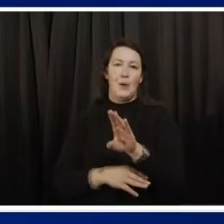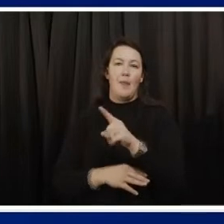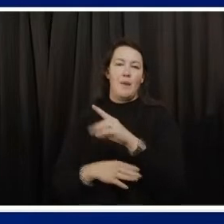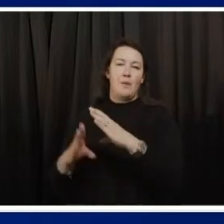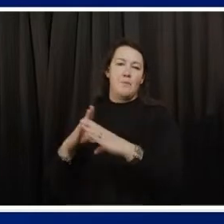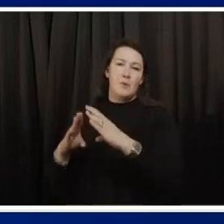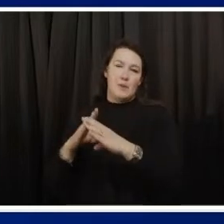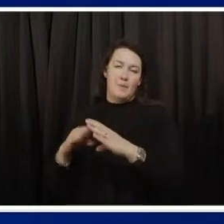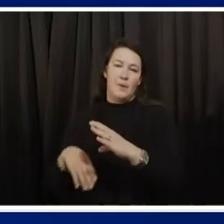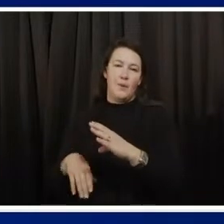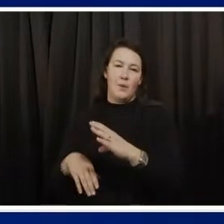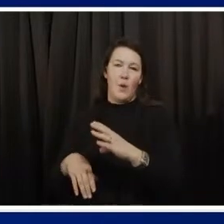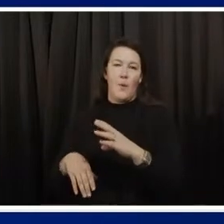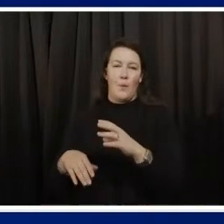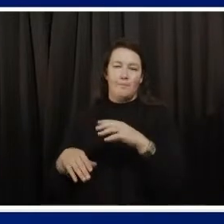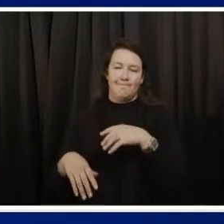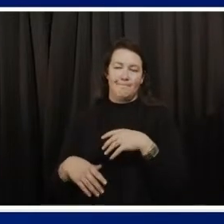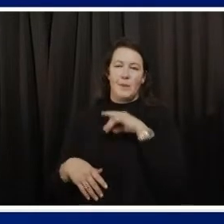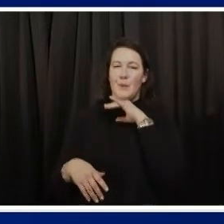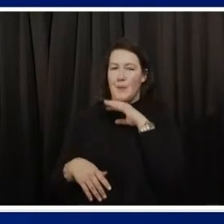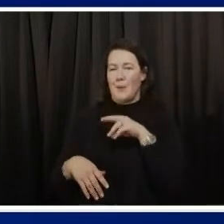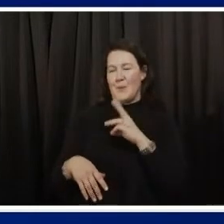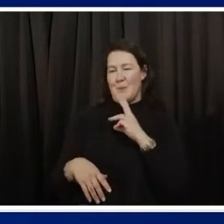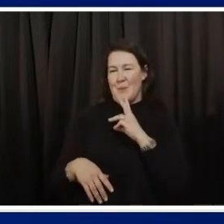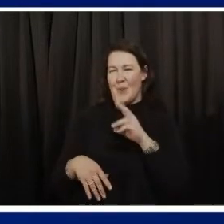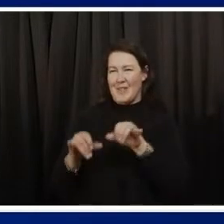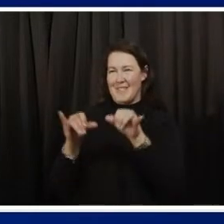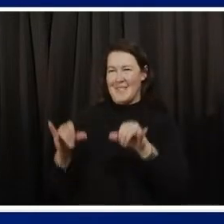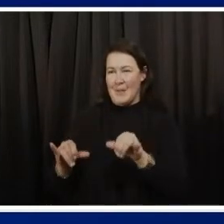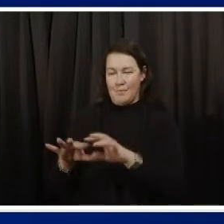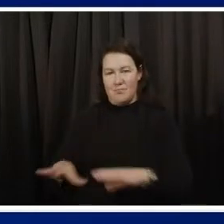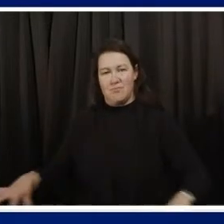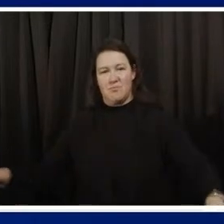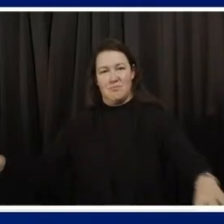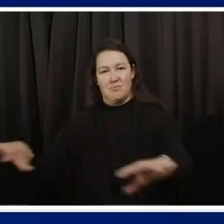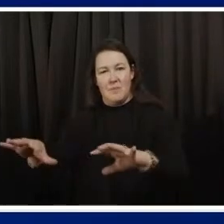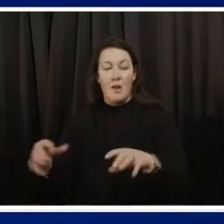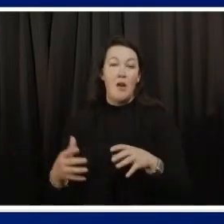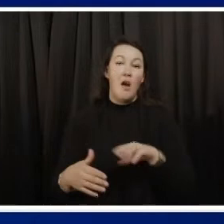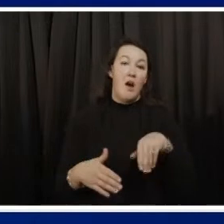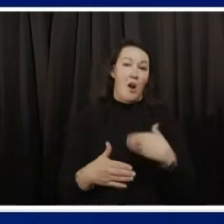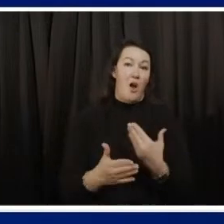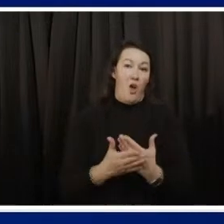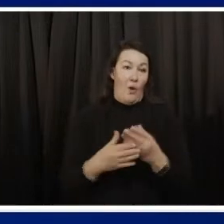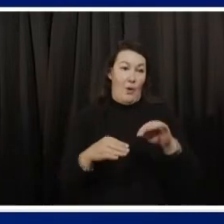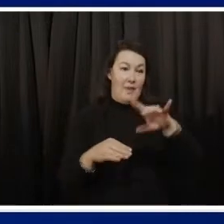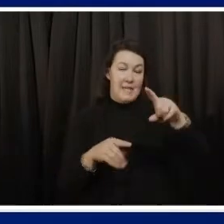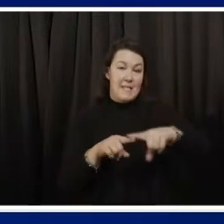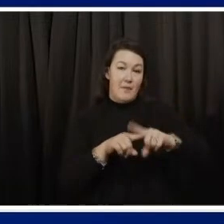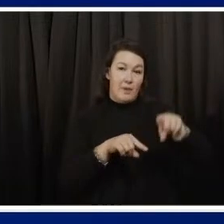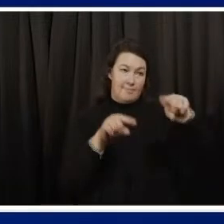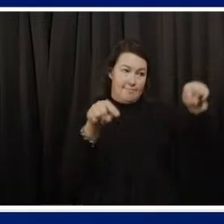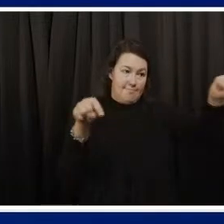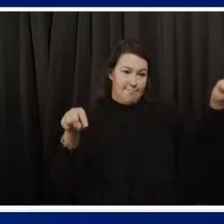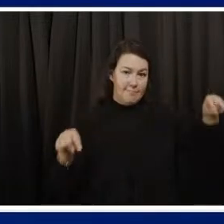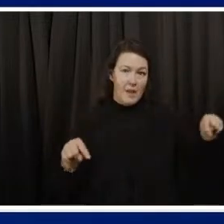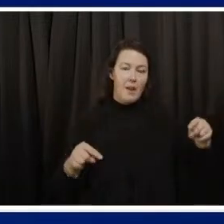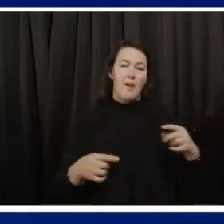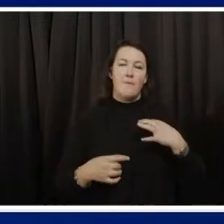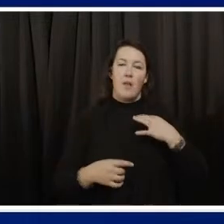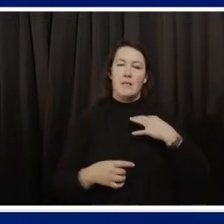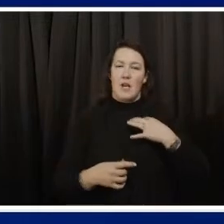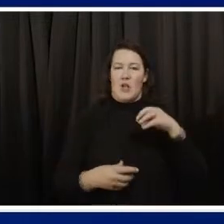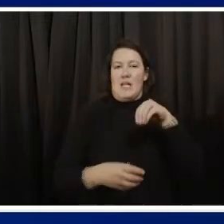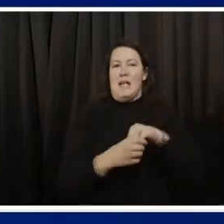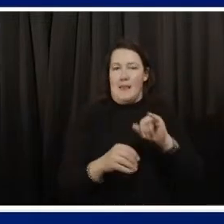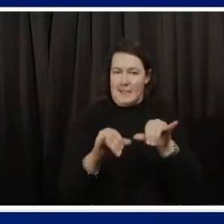system. And we are incredibly grateful to Boulder and all water utility systems across the state that are participating in this voluntary system.